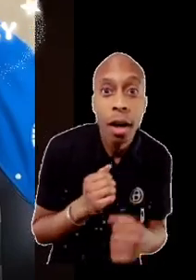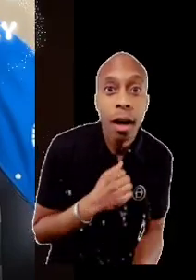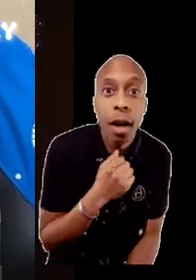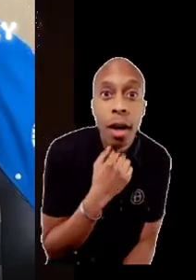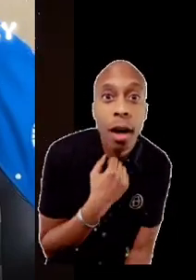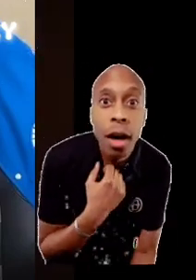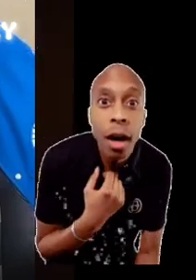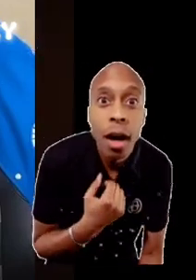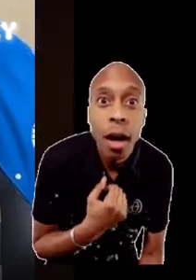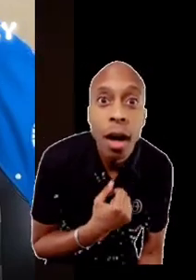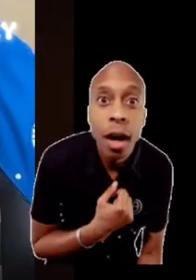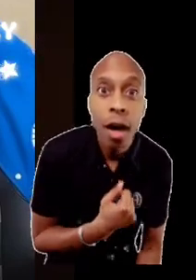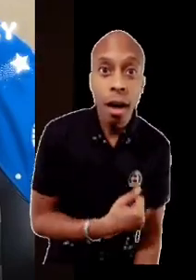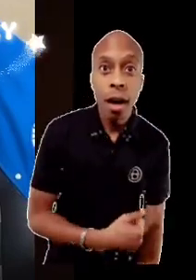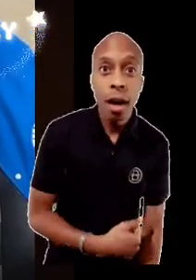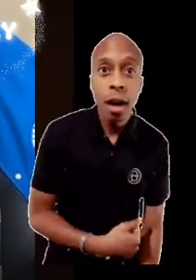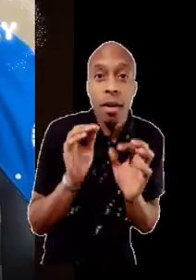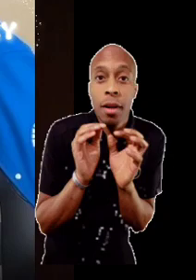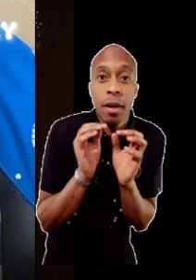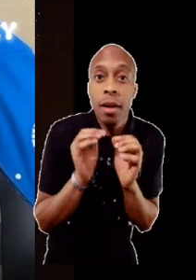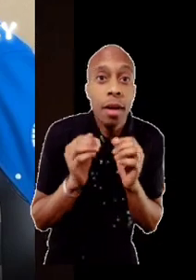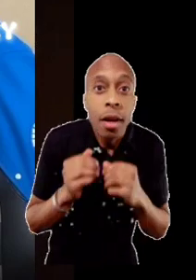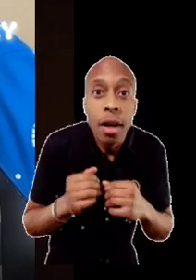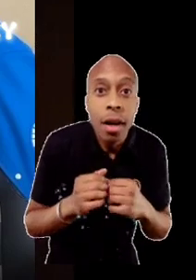Somehow uno not do nothing for social media, no.